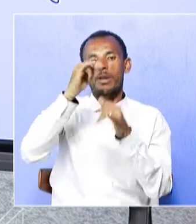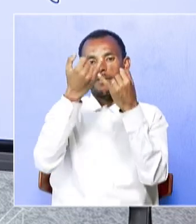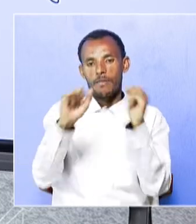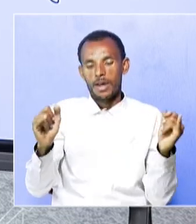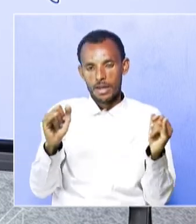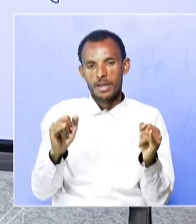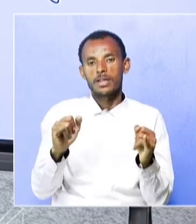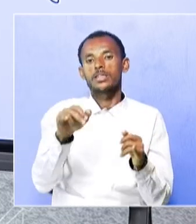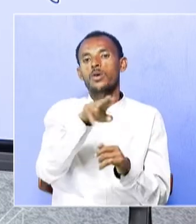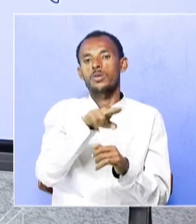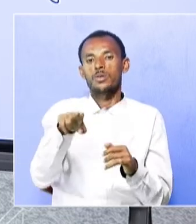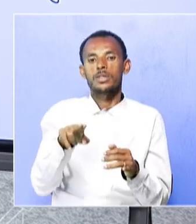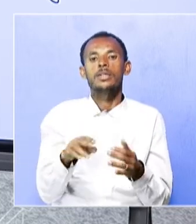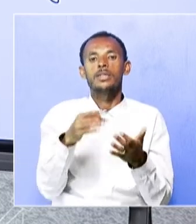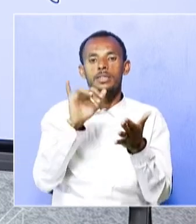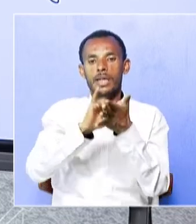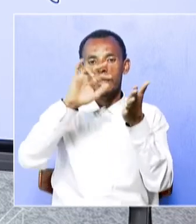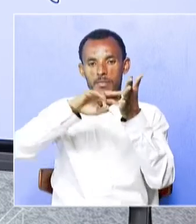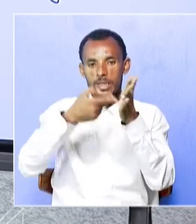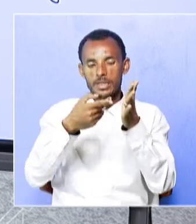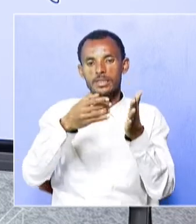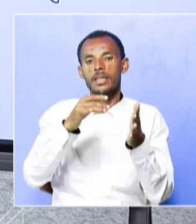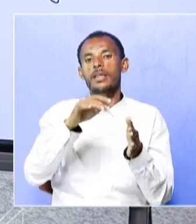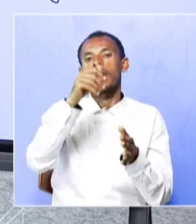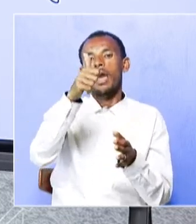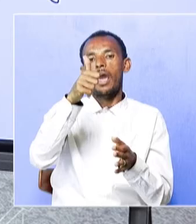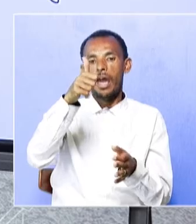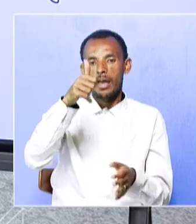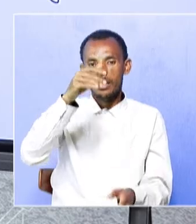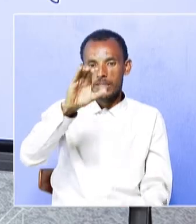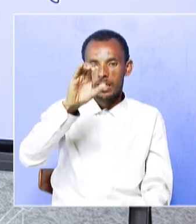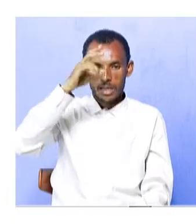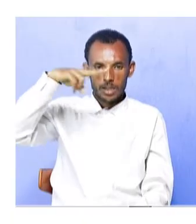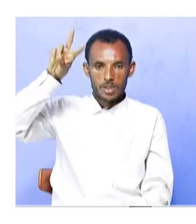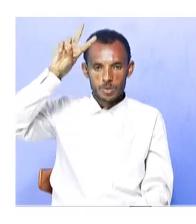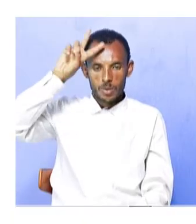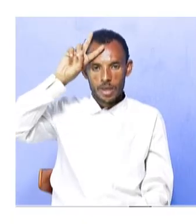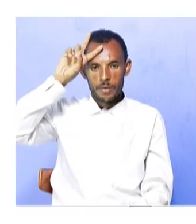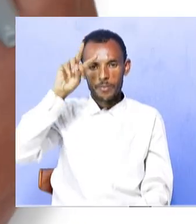the hypotenuse. That means AC square